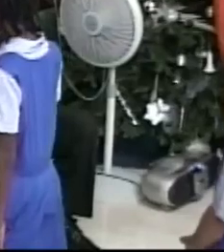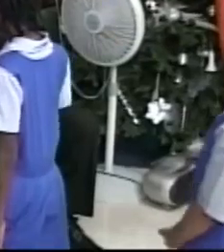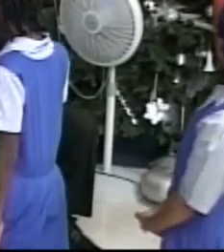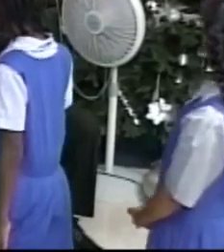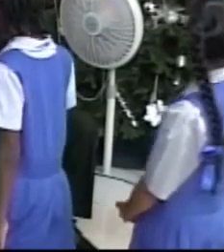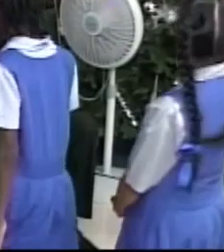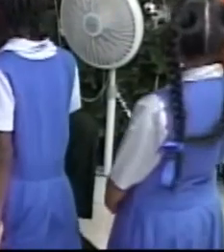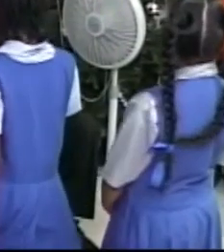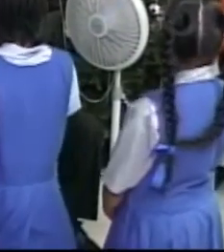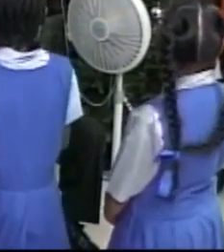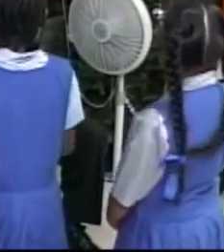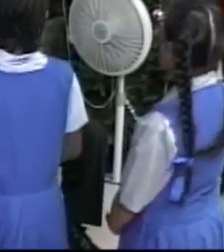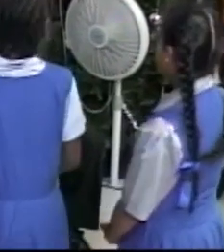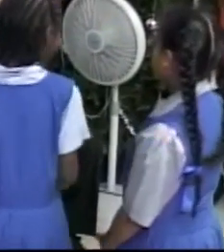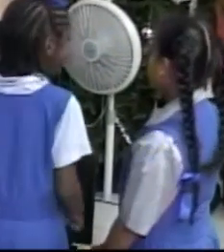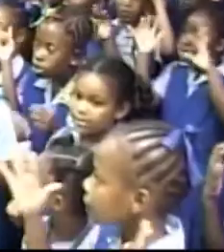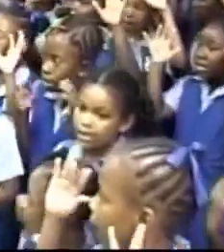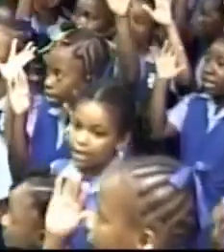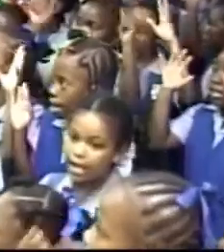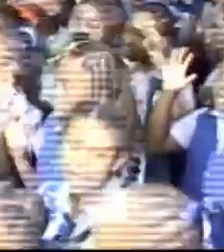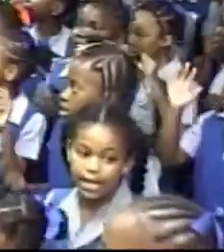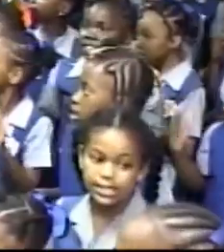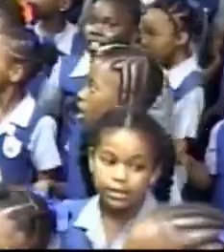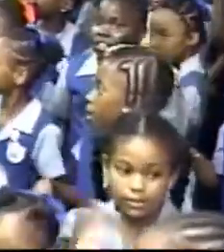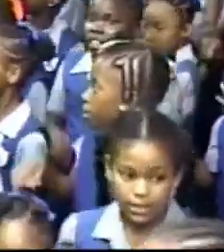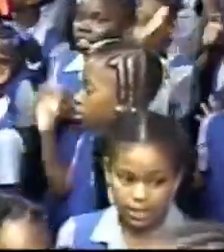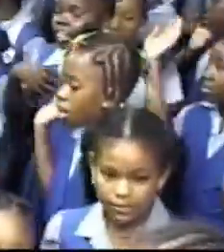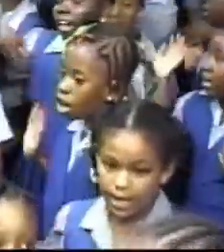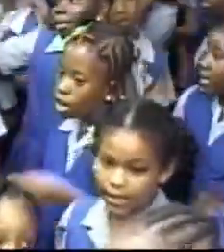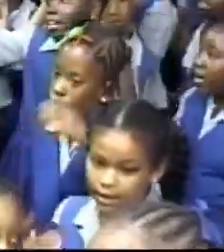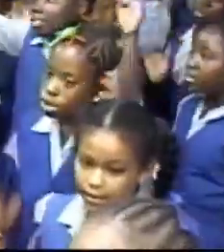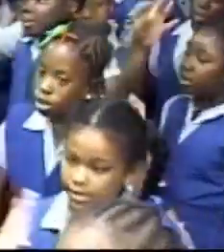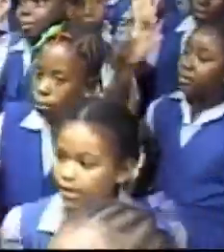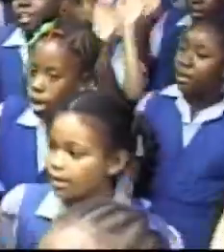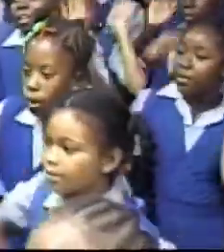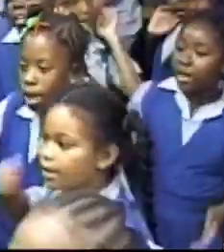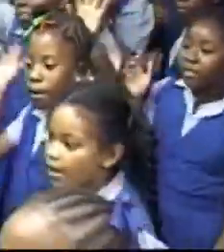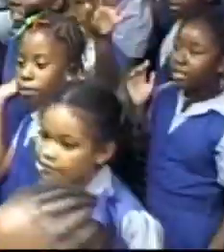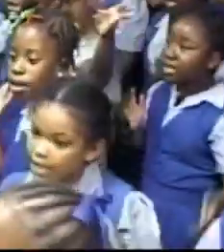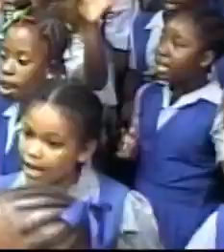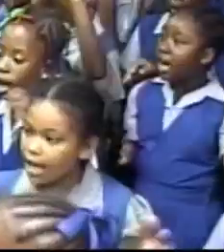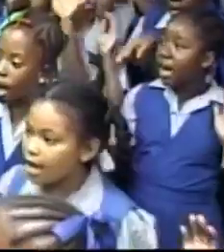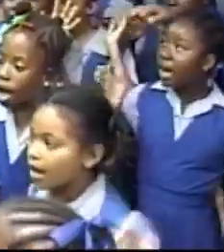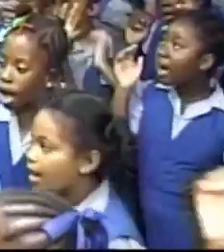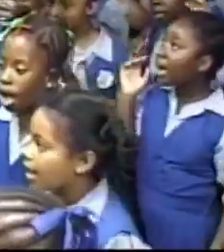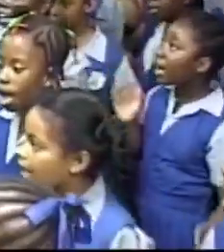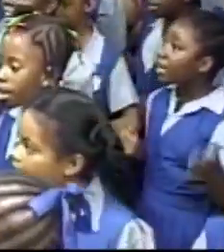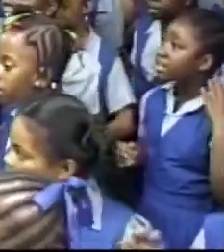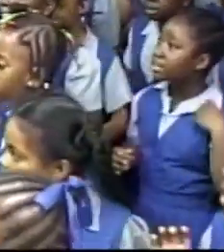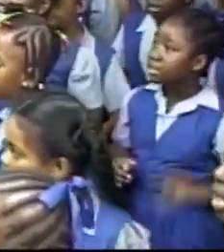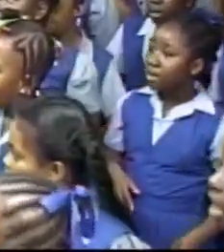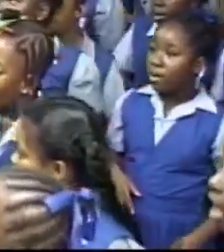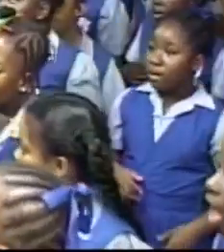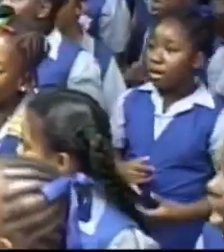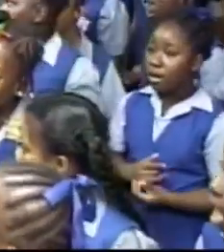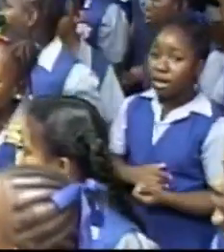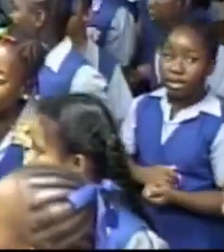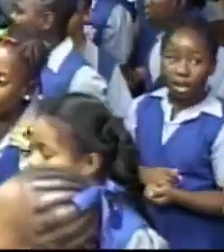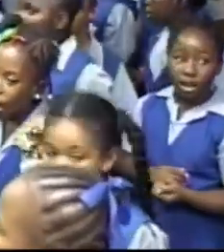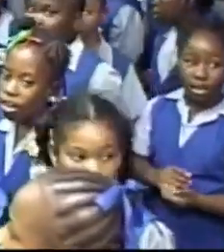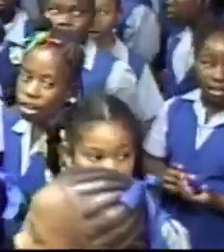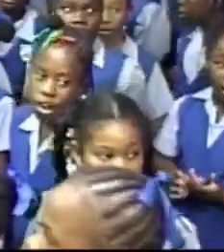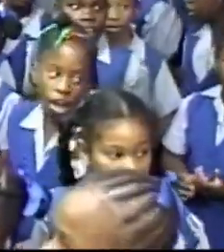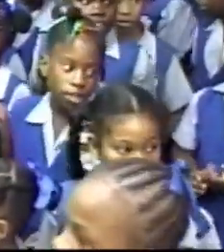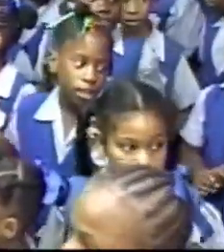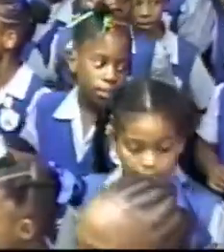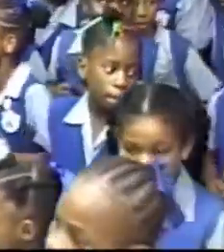but words of comfort, a few jokes, and took photos. Chief Medical Officer Dr. Joy St. John, CEO Dr. Dexter James, and